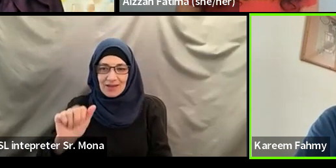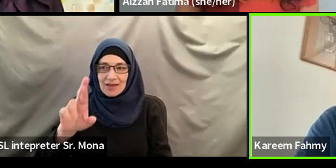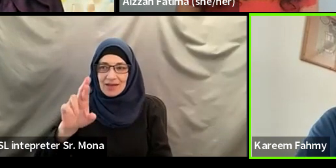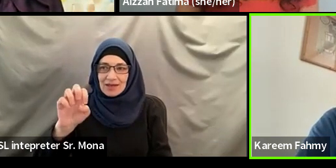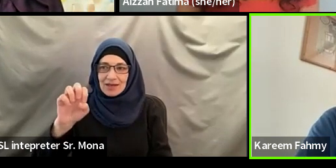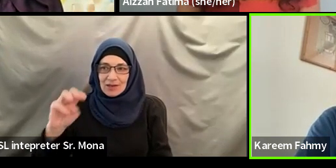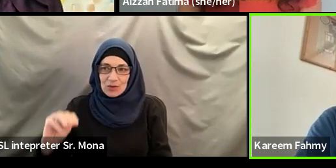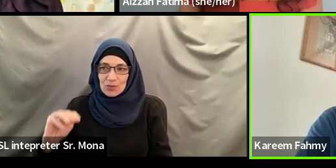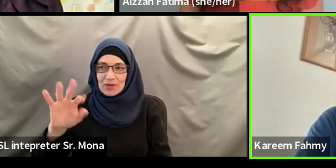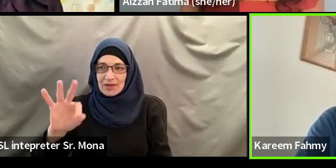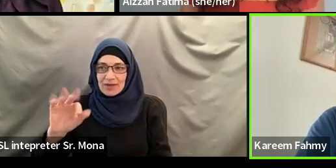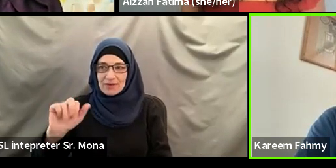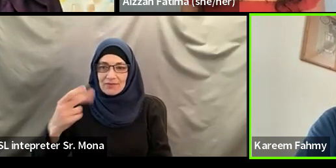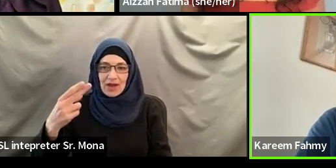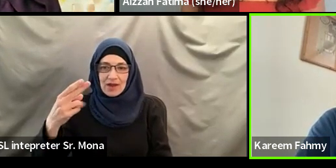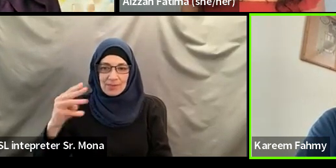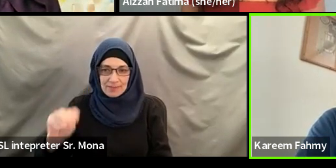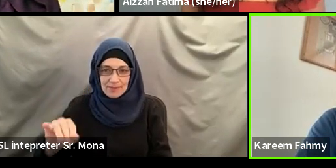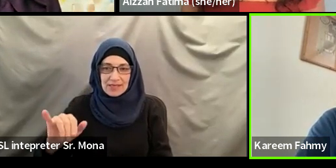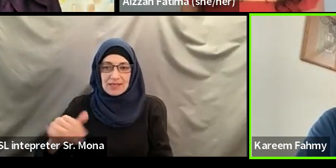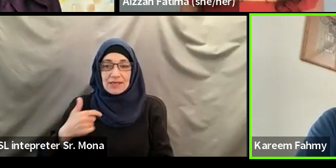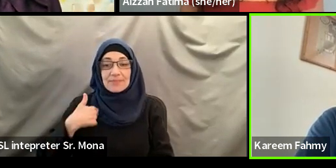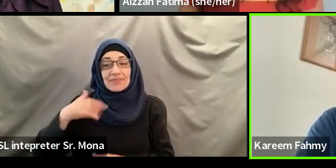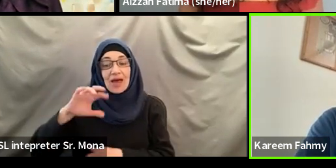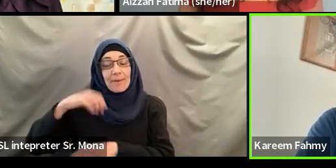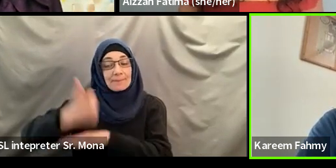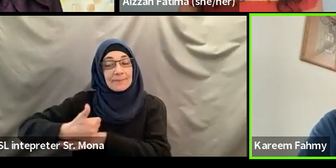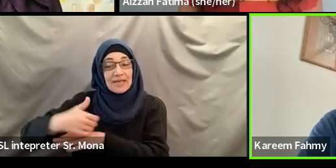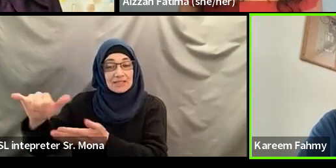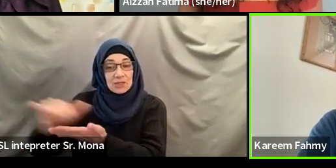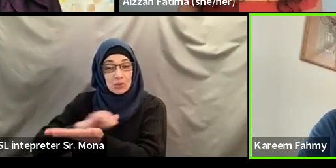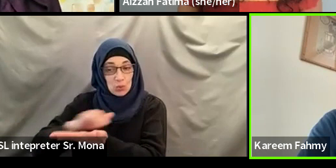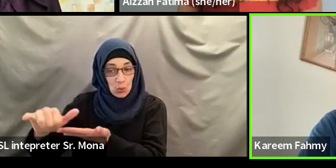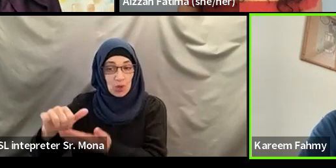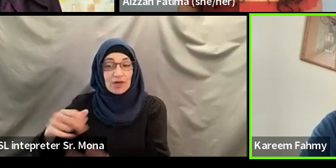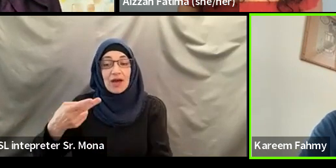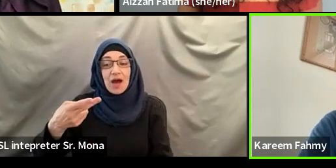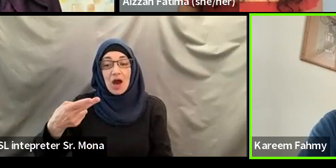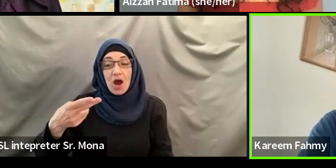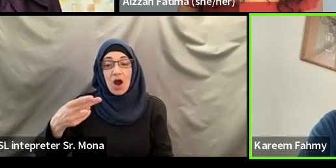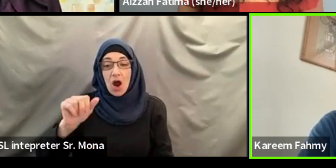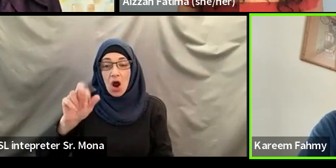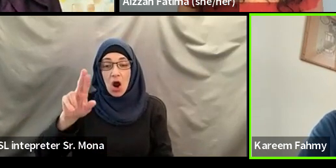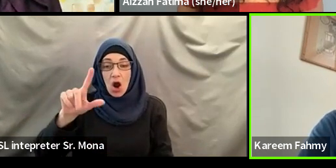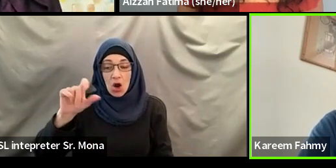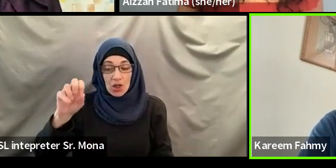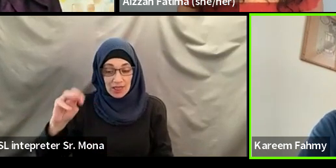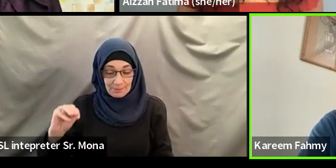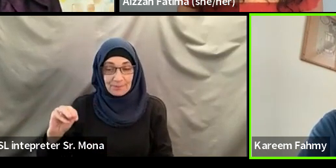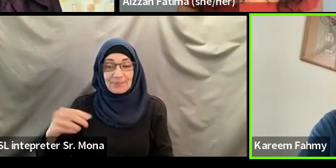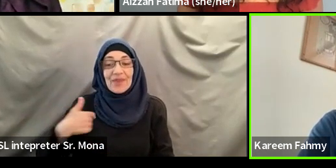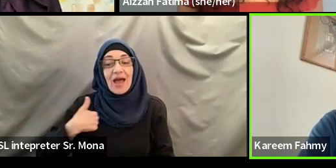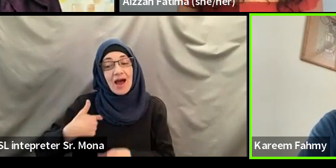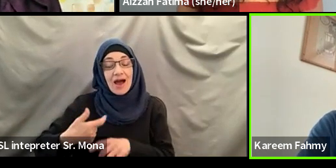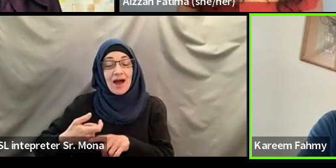I am based and reside in New York, in Harlem, and I'm currently Zooming into you